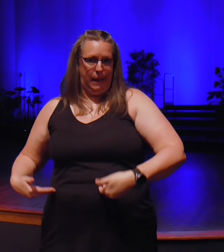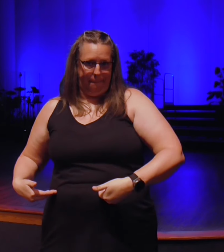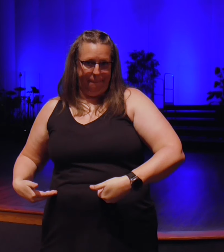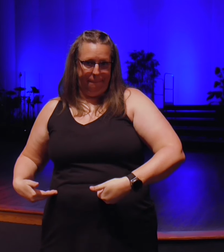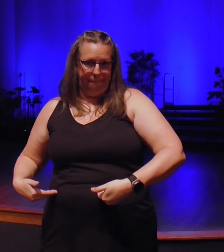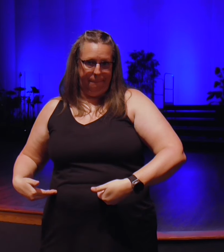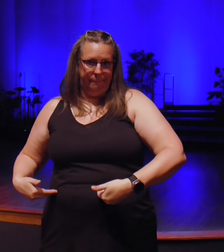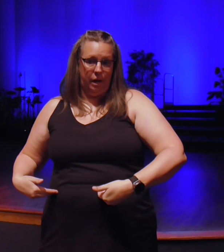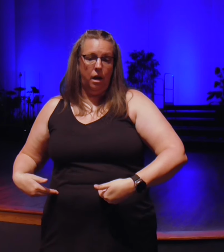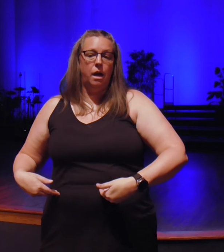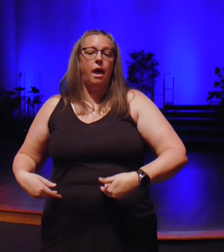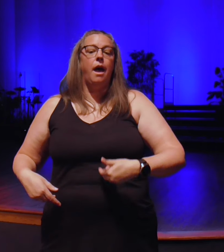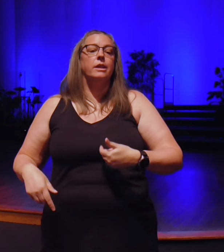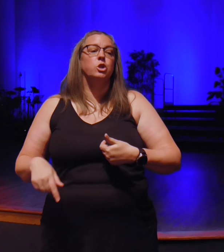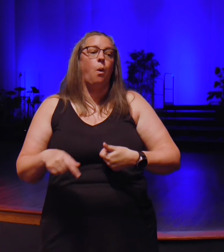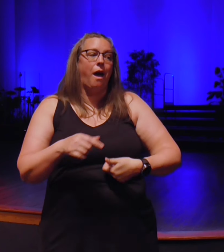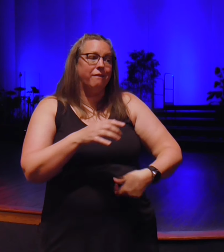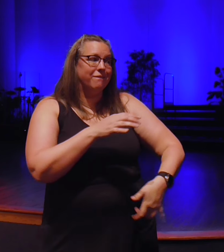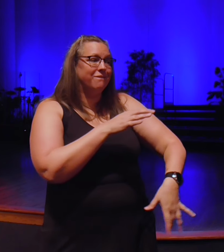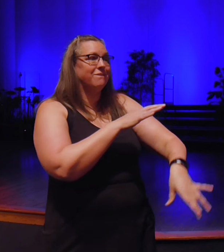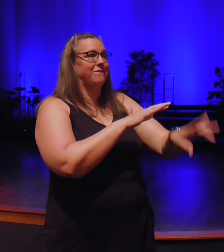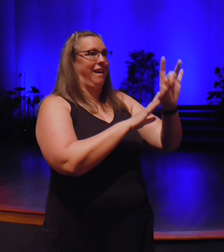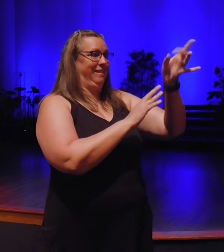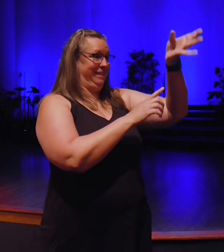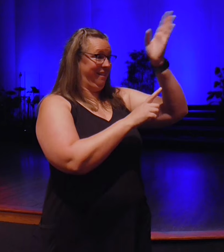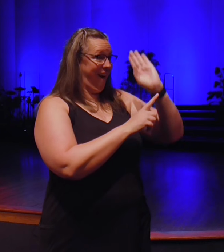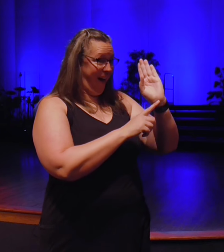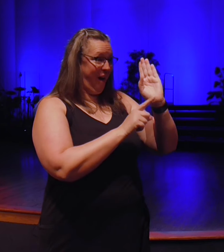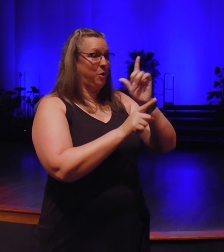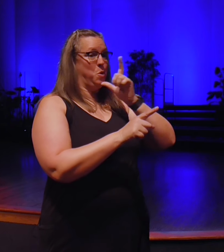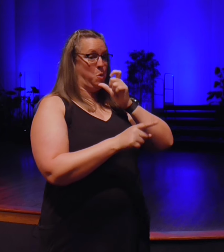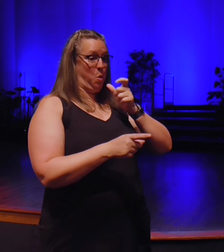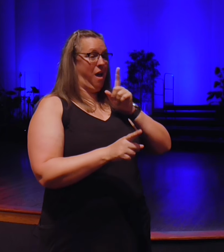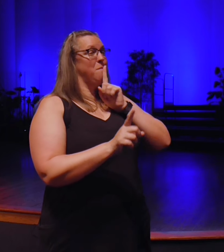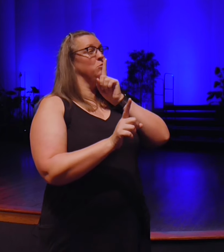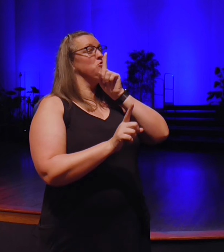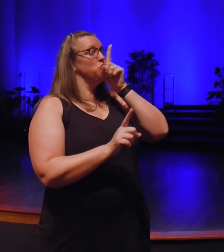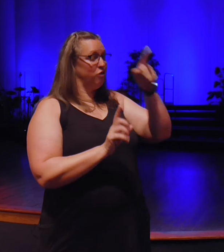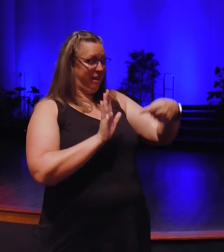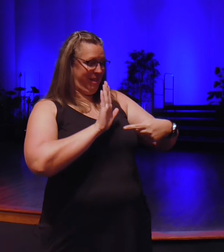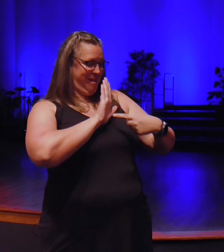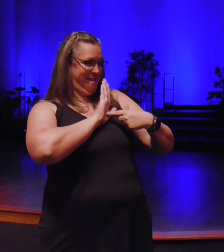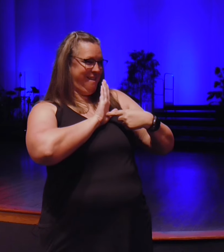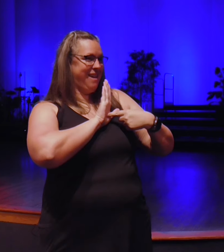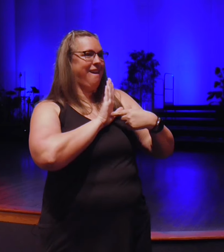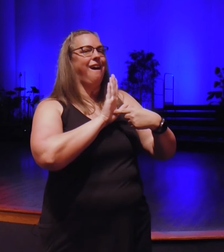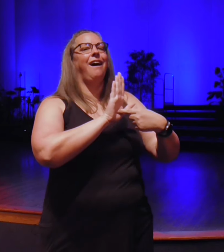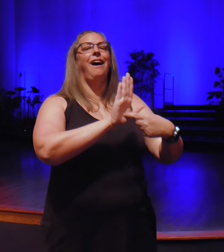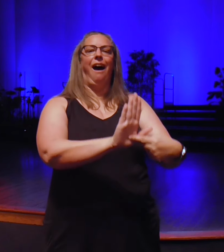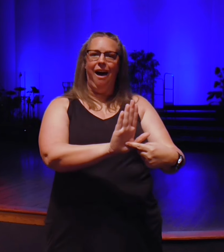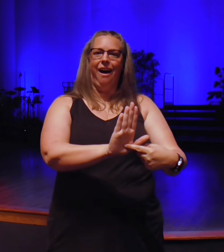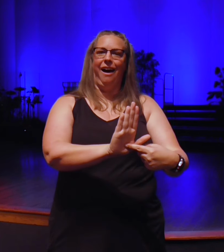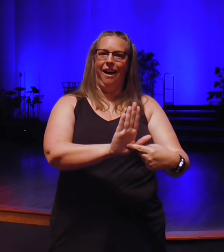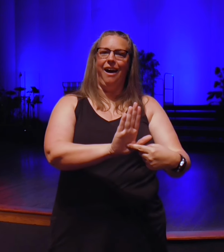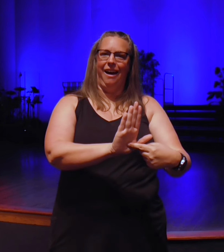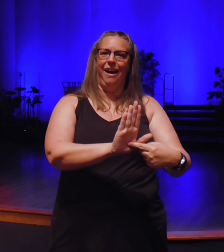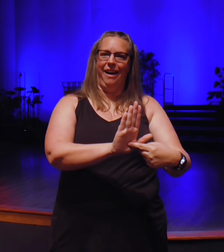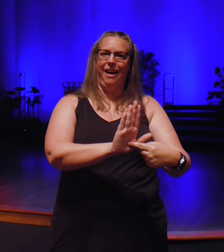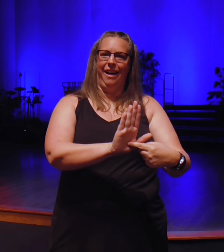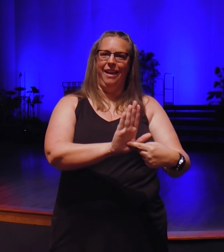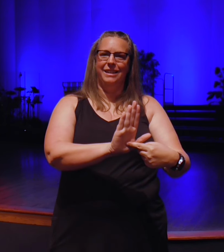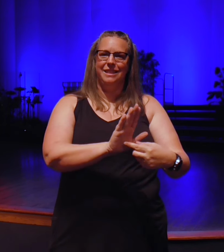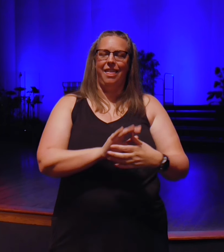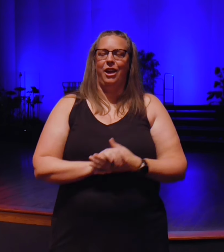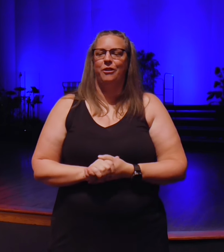in finding God, who I really am is revealed. The search for the divine